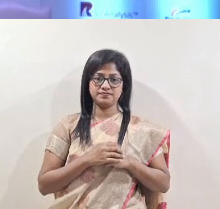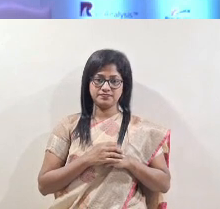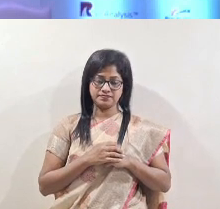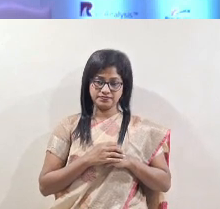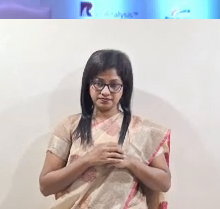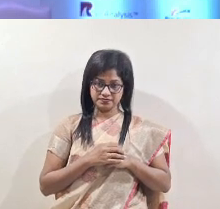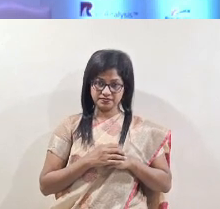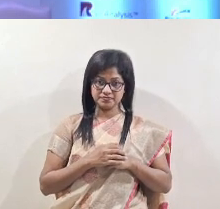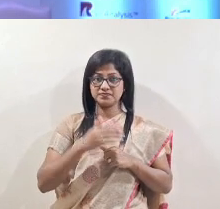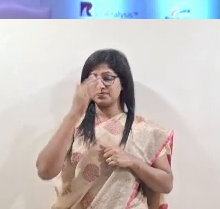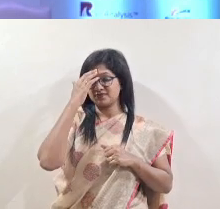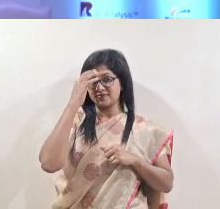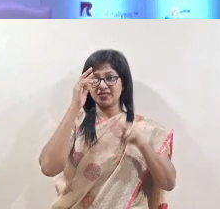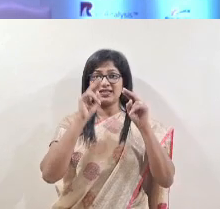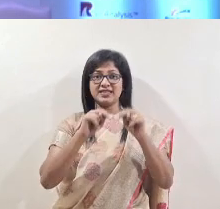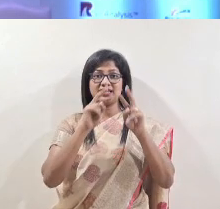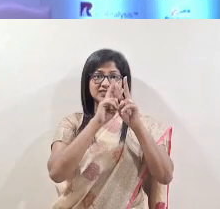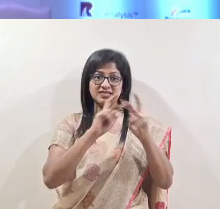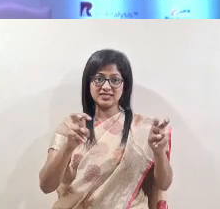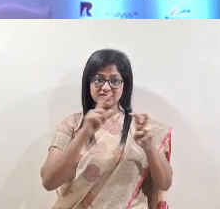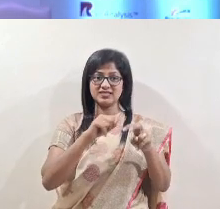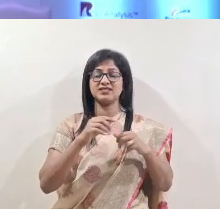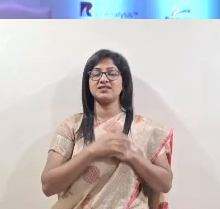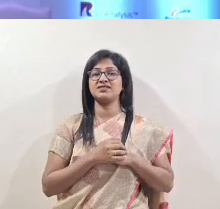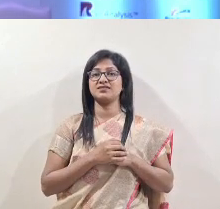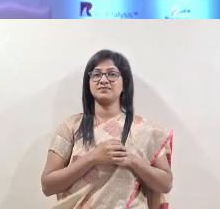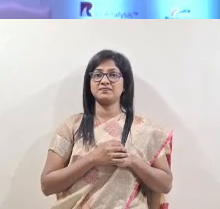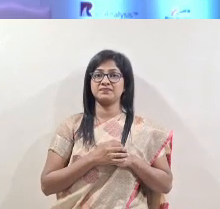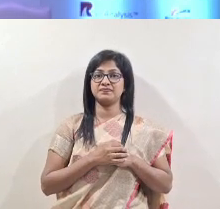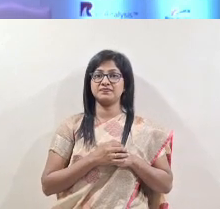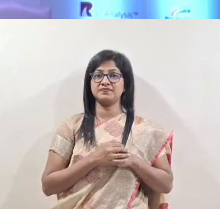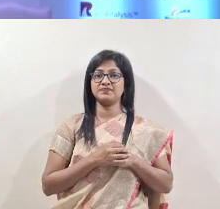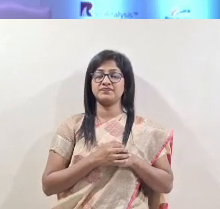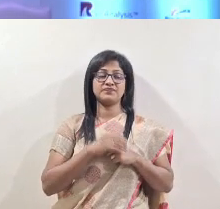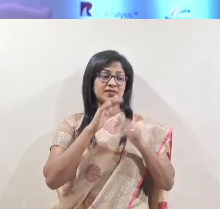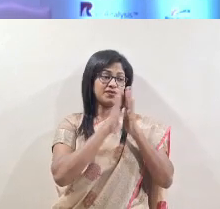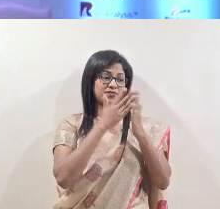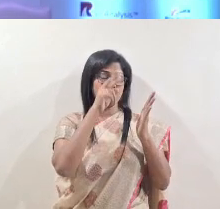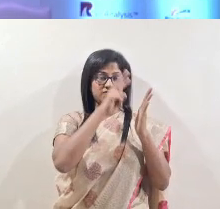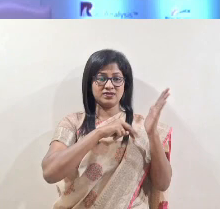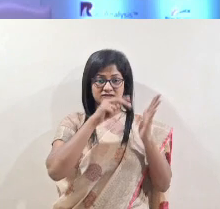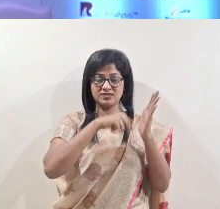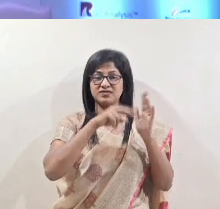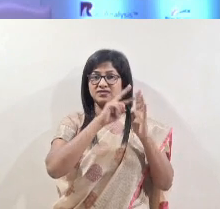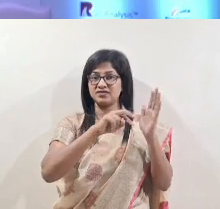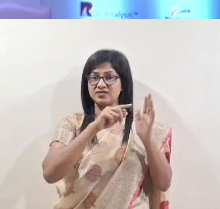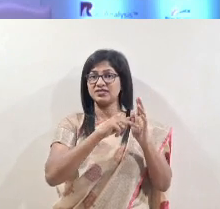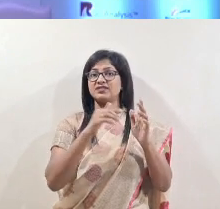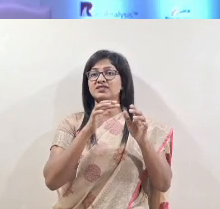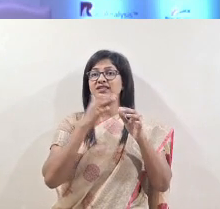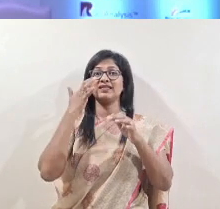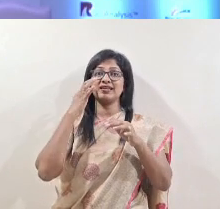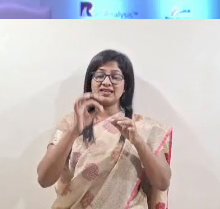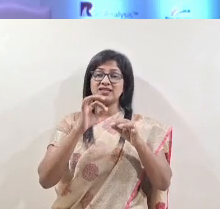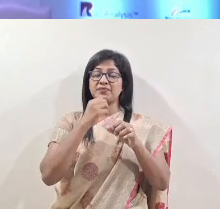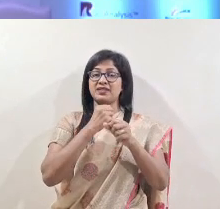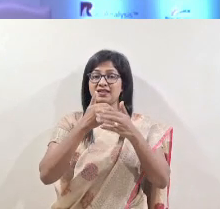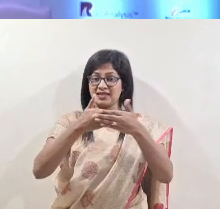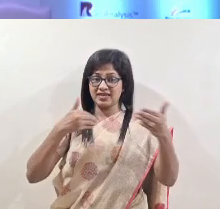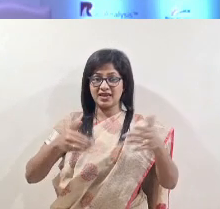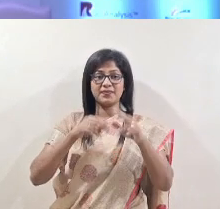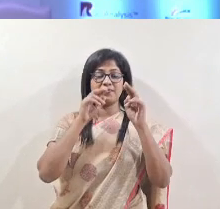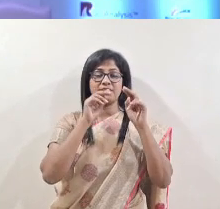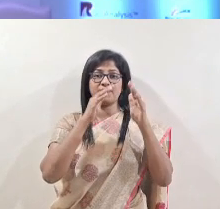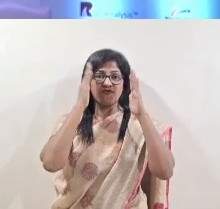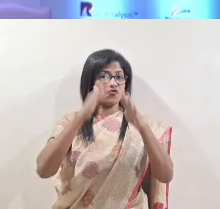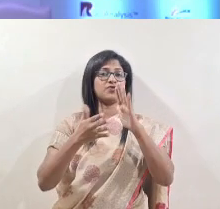So considering the need of the study, our like existing literature has not emphasized on estimating the critical gaps in Indian